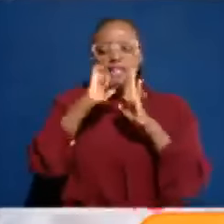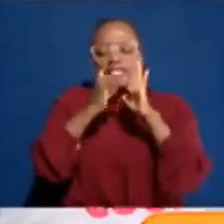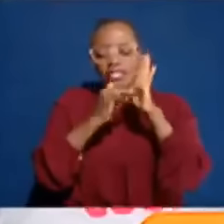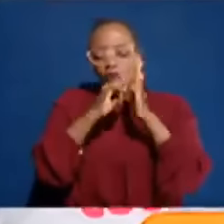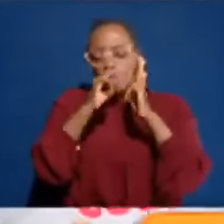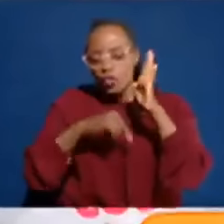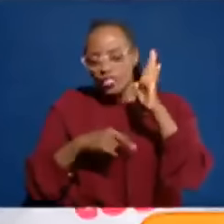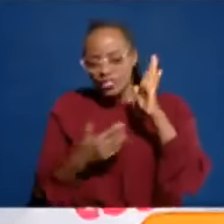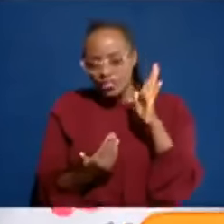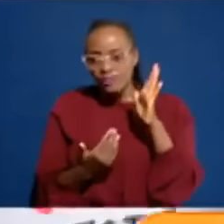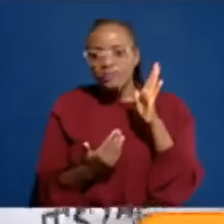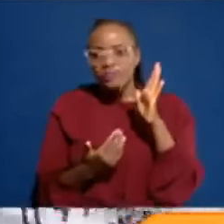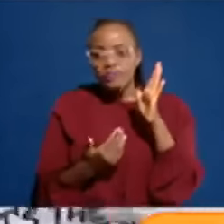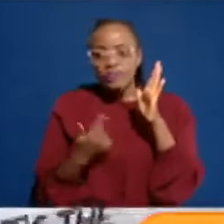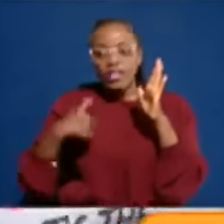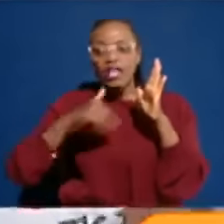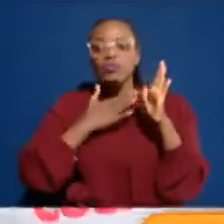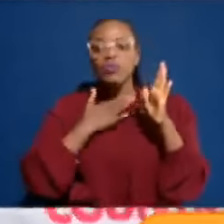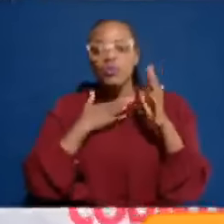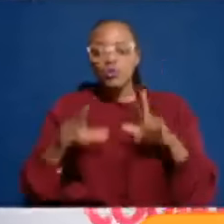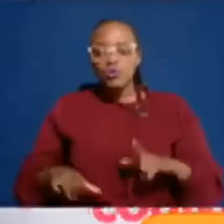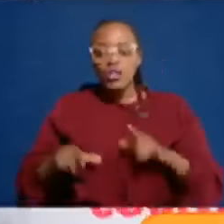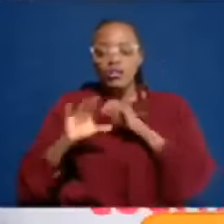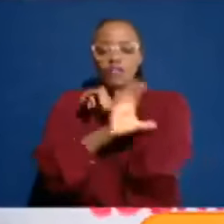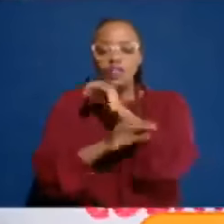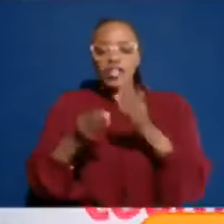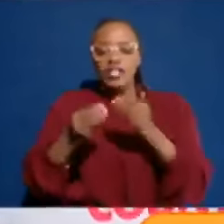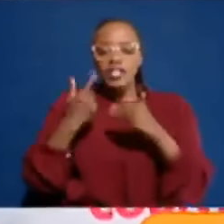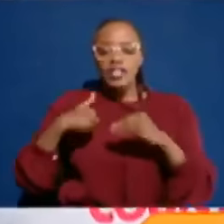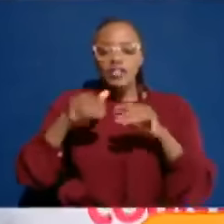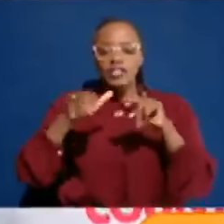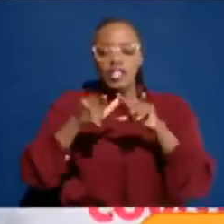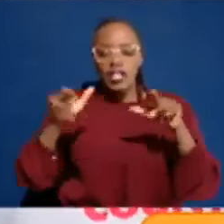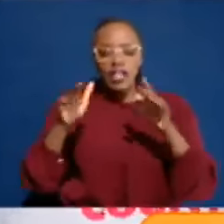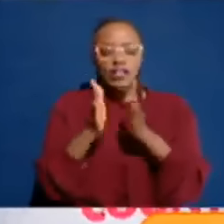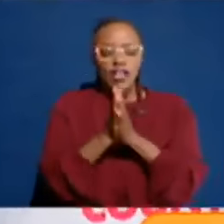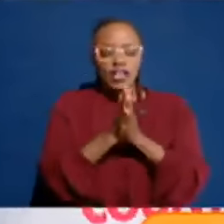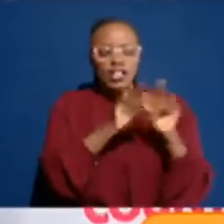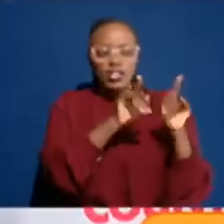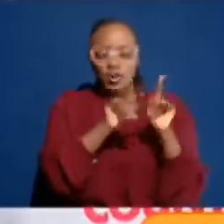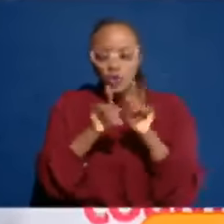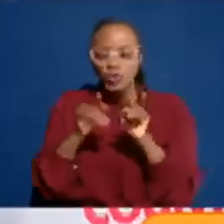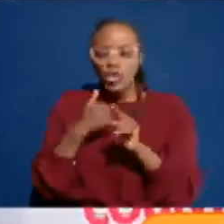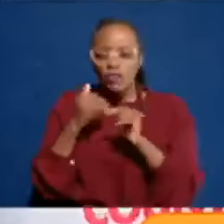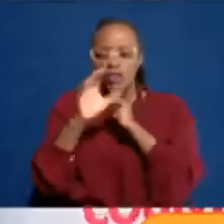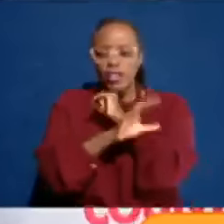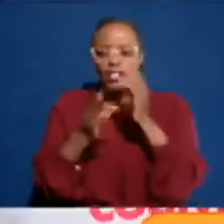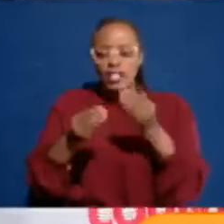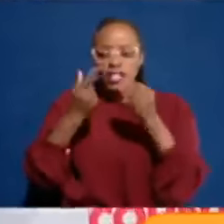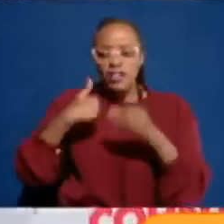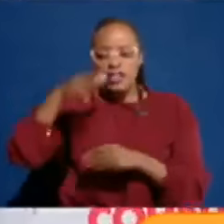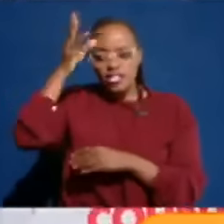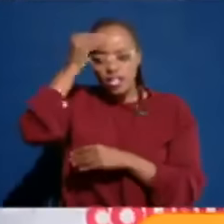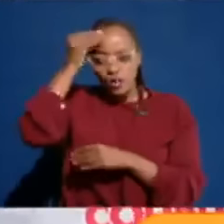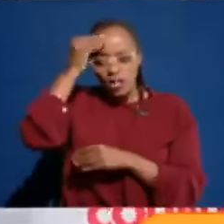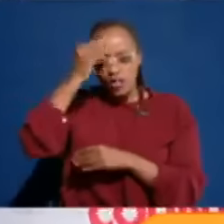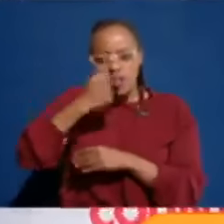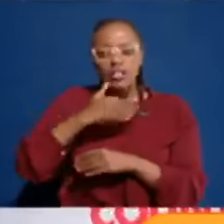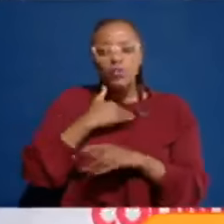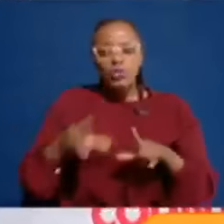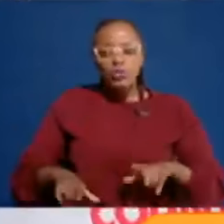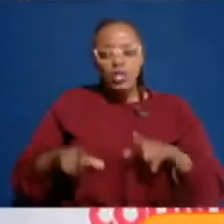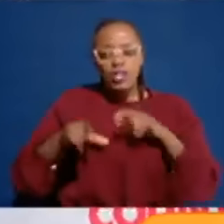been. That we want to live in a country that gives us land. Yeah. We want to live in a country where it gives us education. Yeah. We want to live in